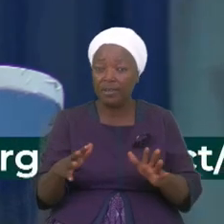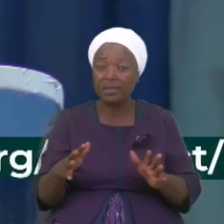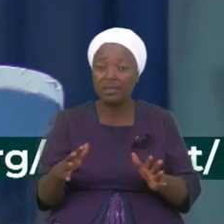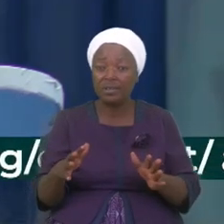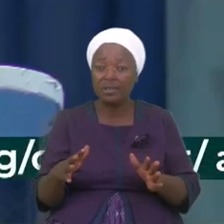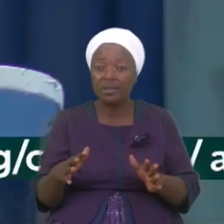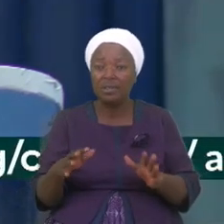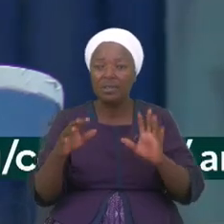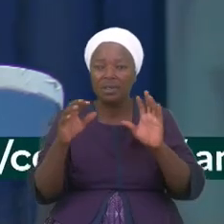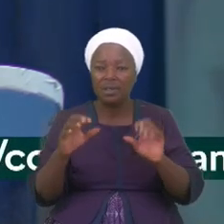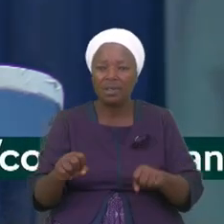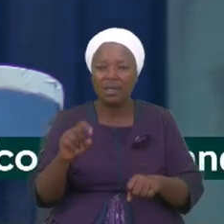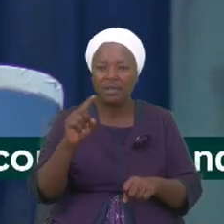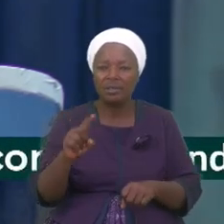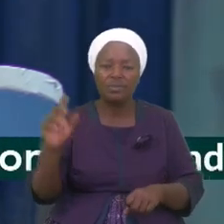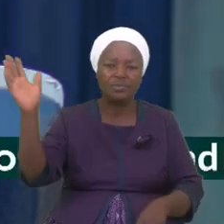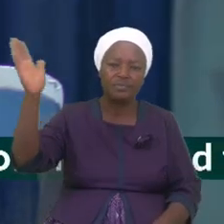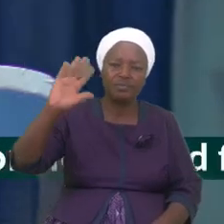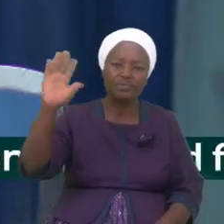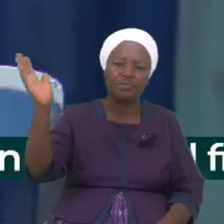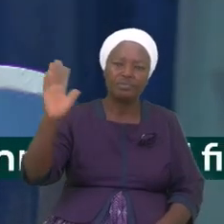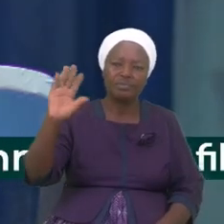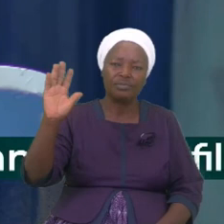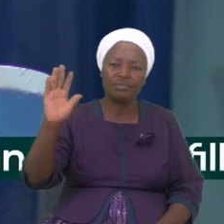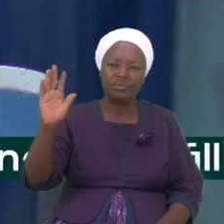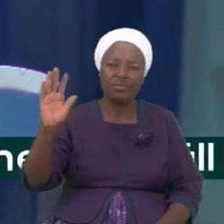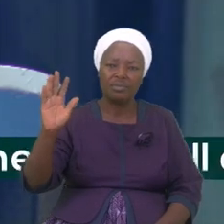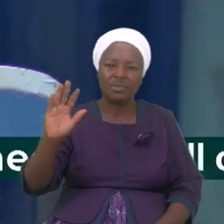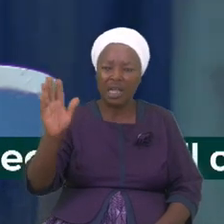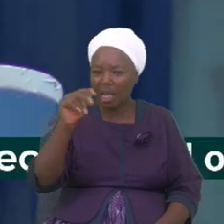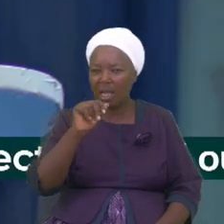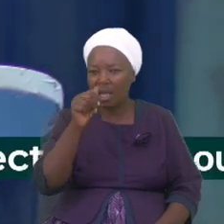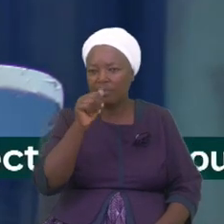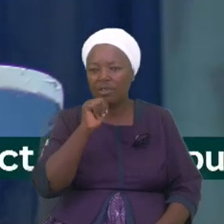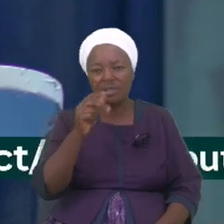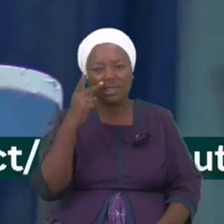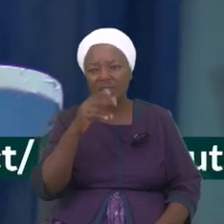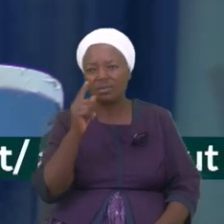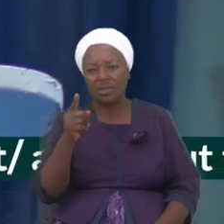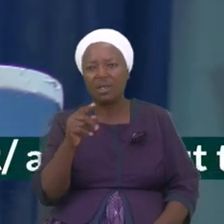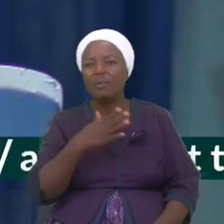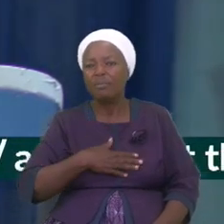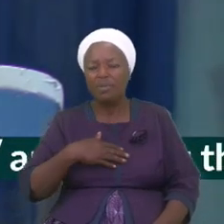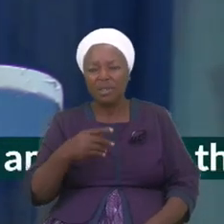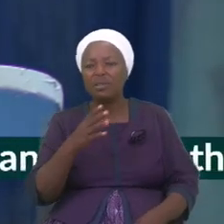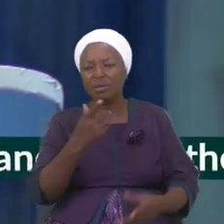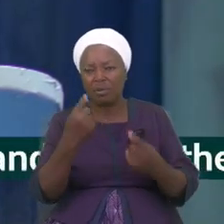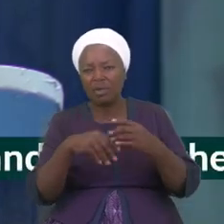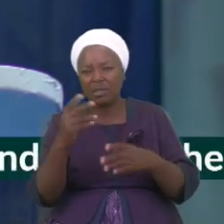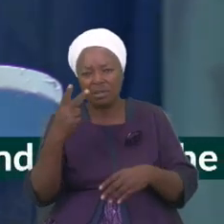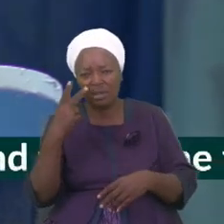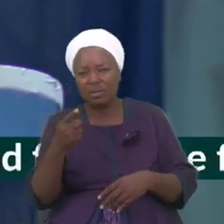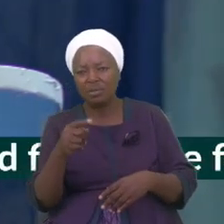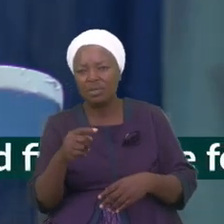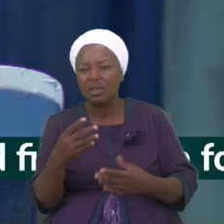you wave the flag at me? I'm not seeing any, at the extreme. You can just come. I may not see you far end.